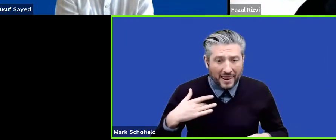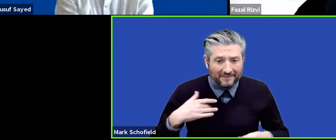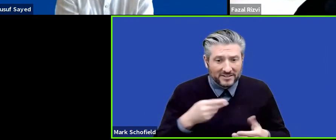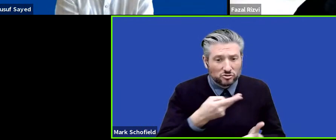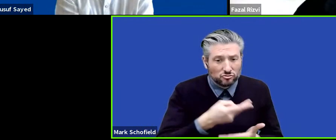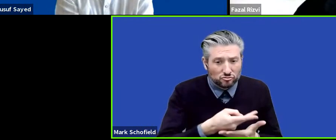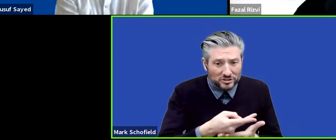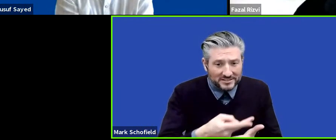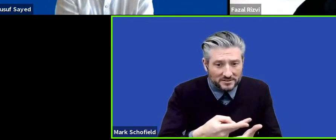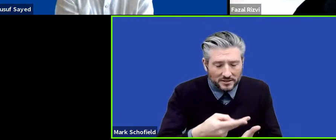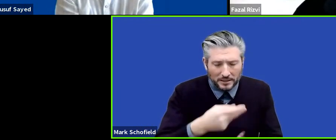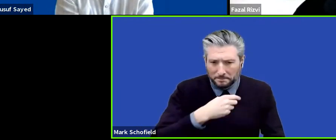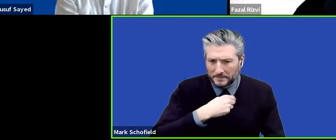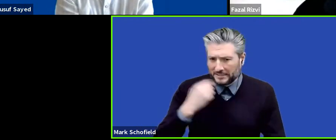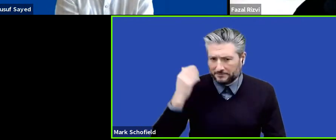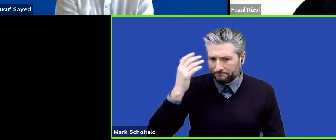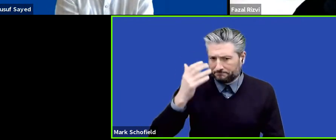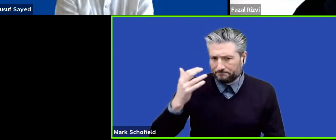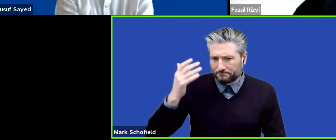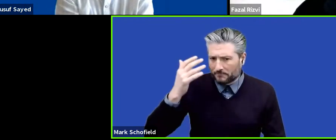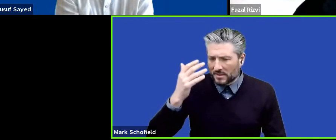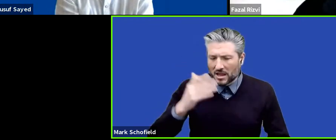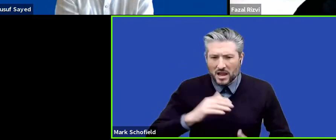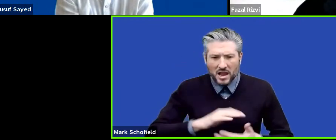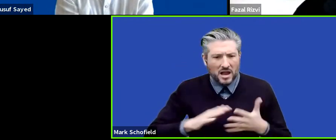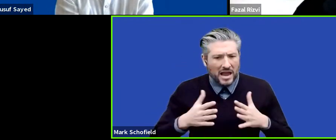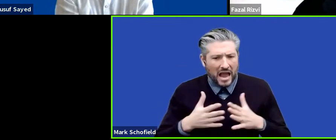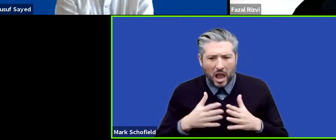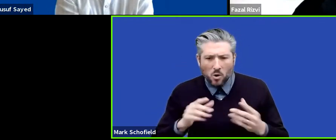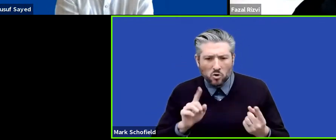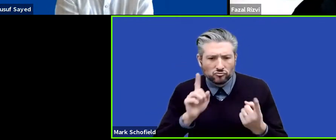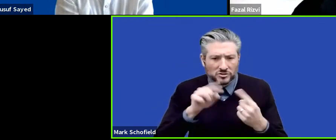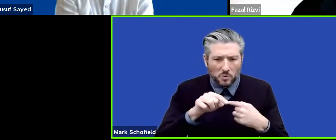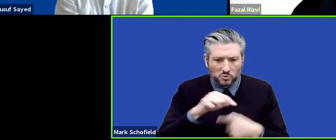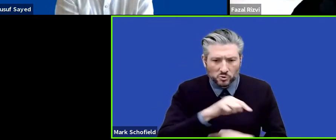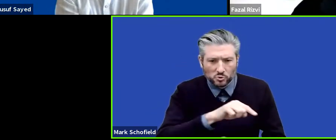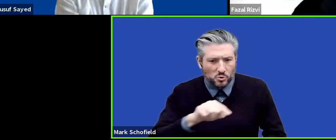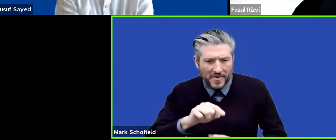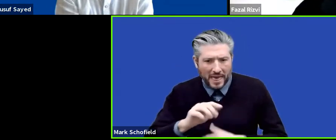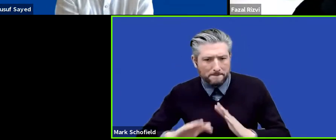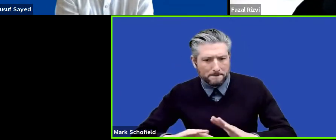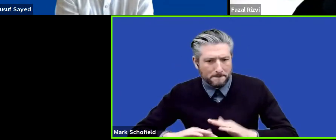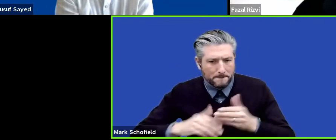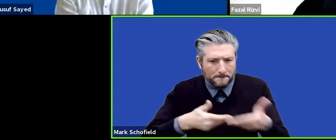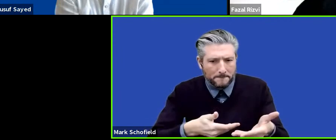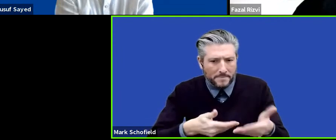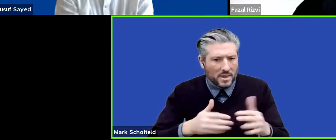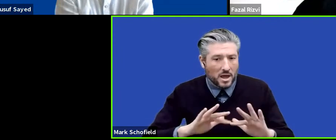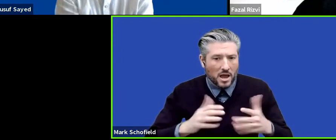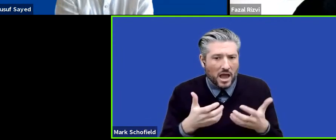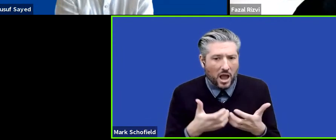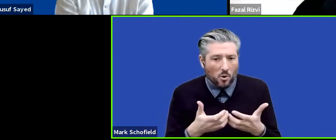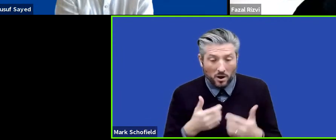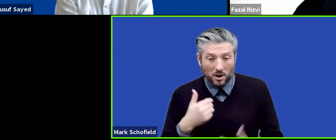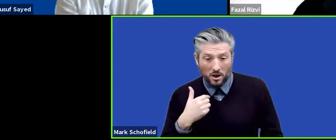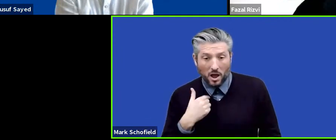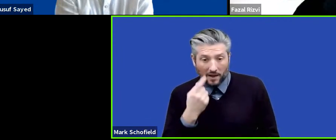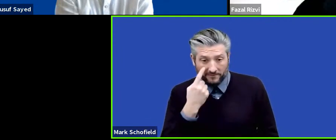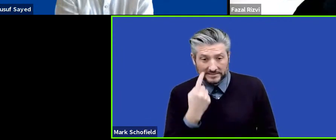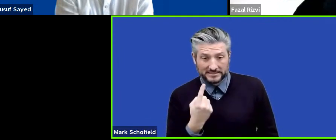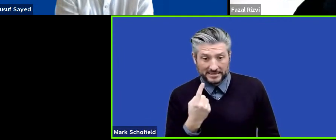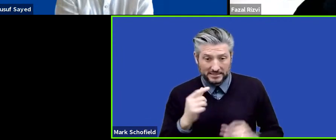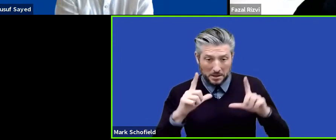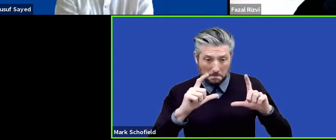about as I found the experience and looking at the images of people, farmers, if you